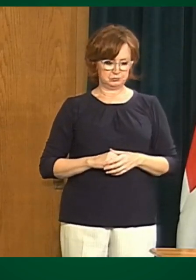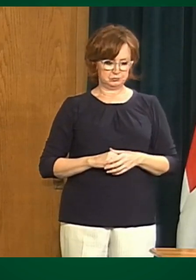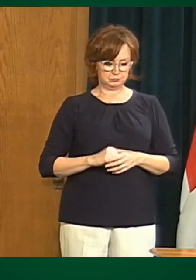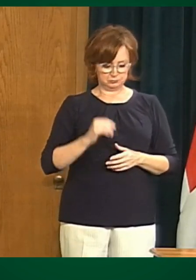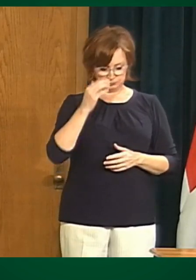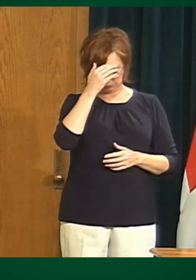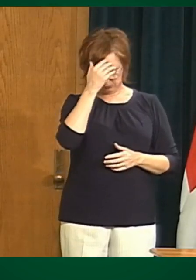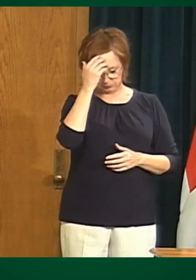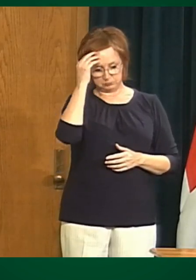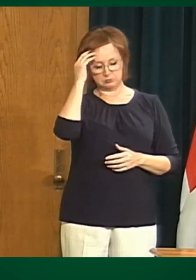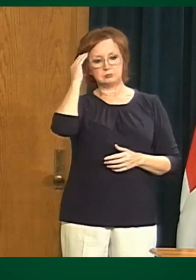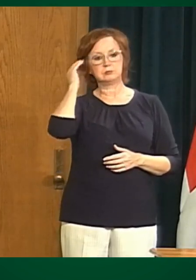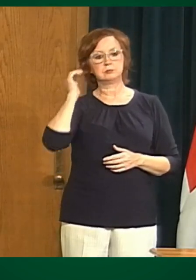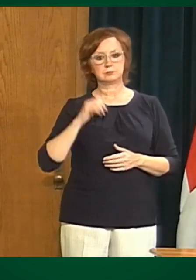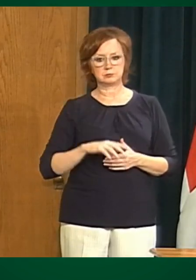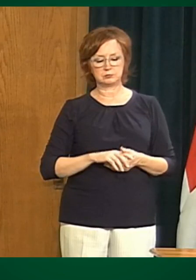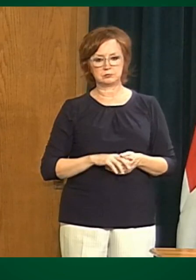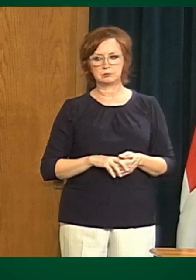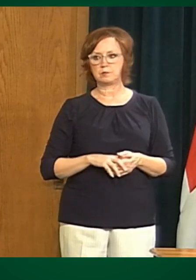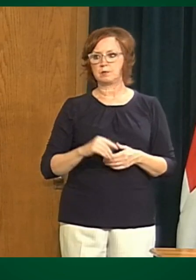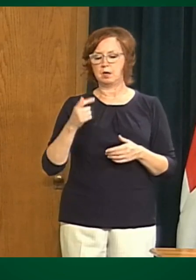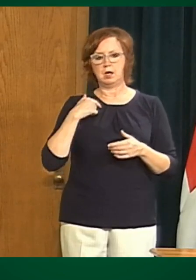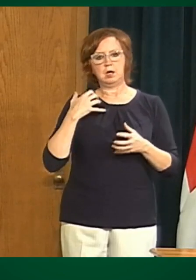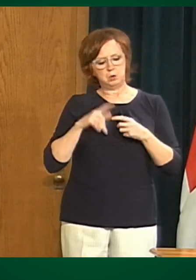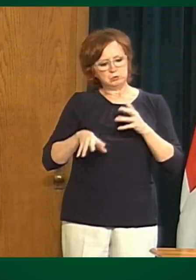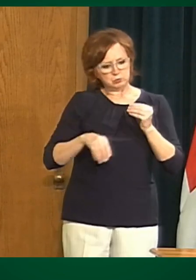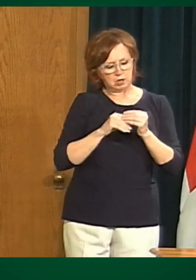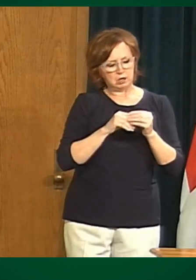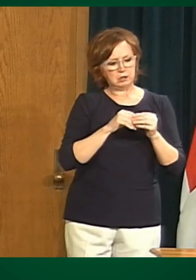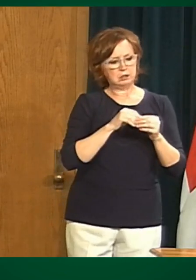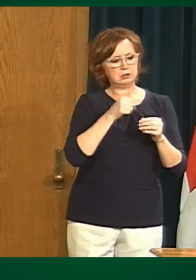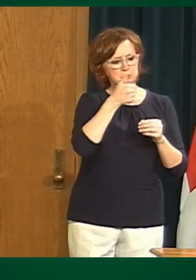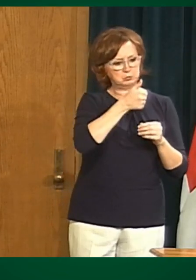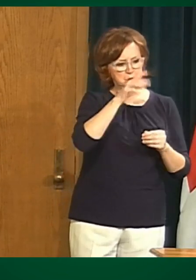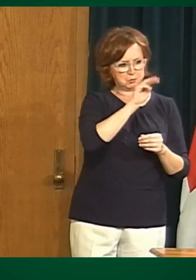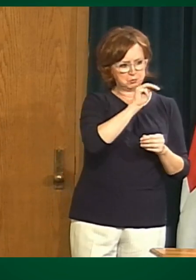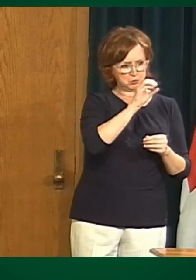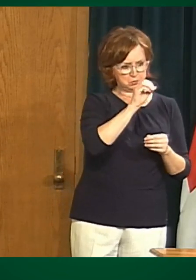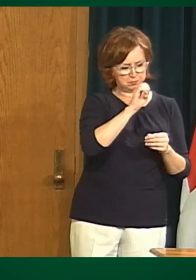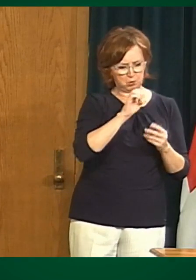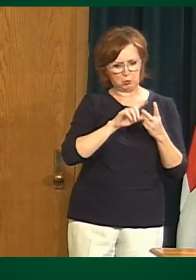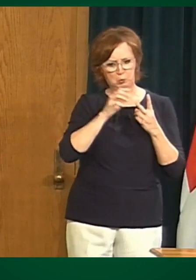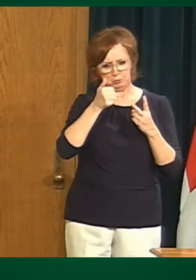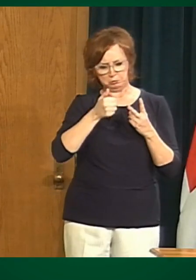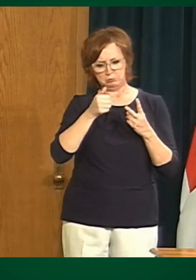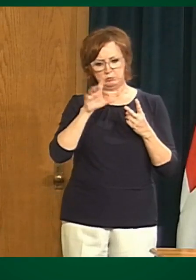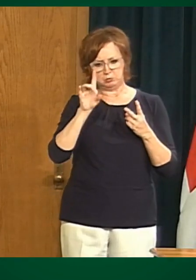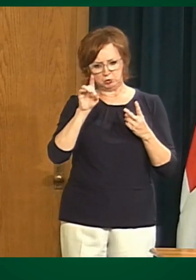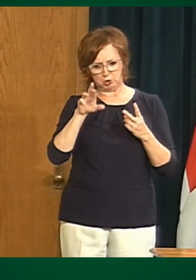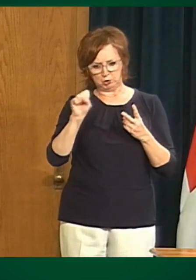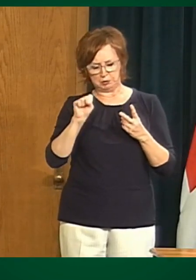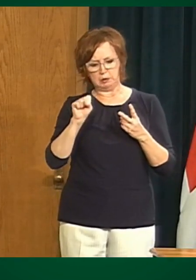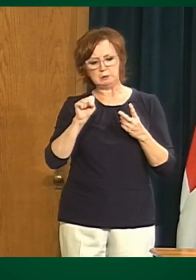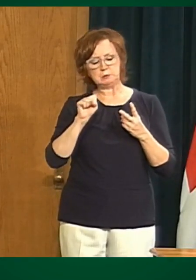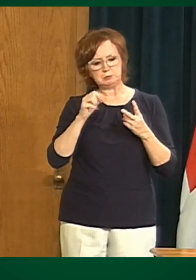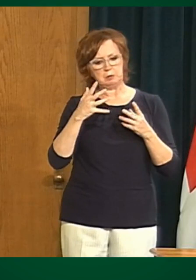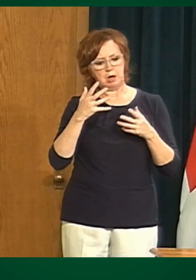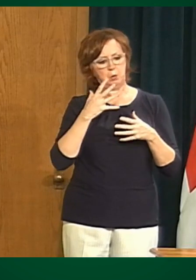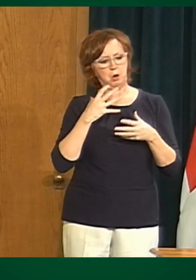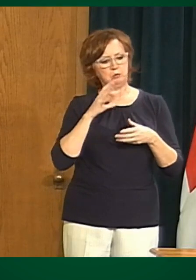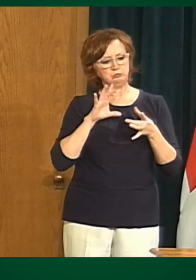I would like to join the Premier and Dr. Shahab in extending my condolences to the families